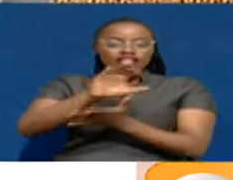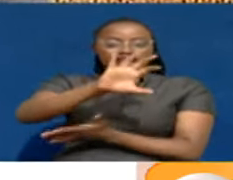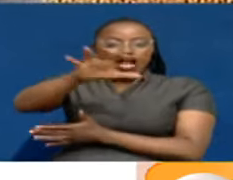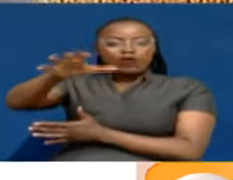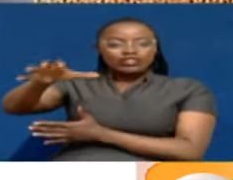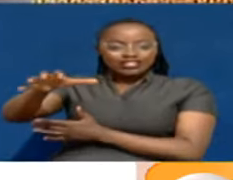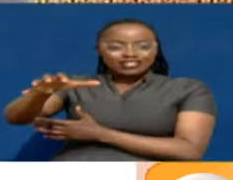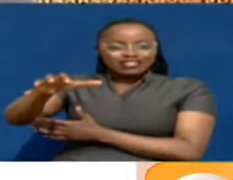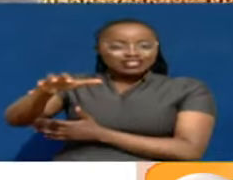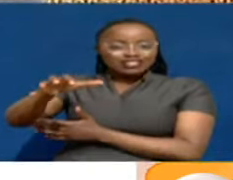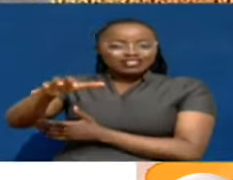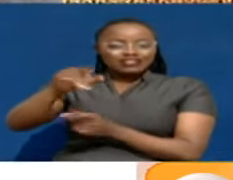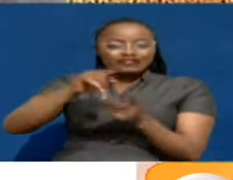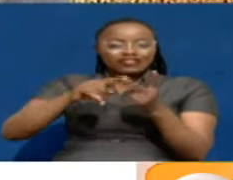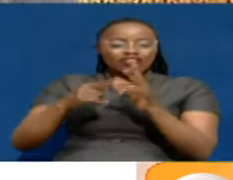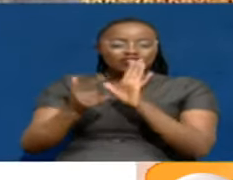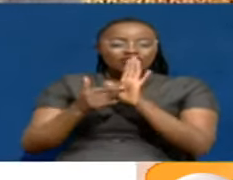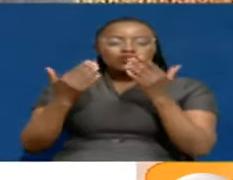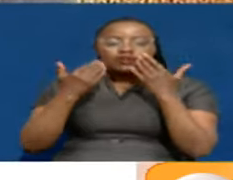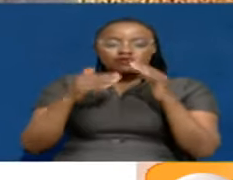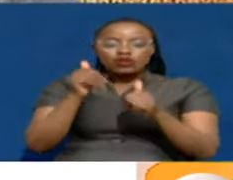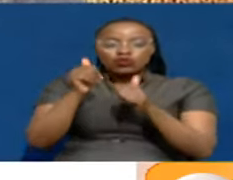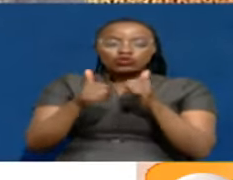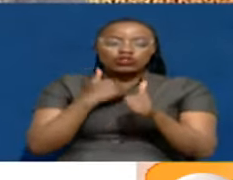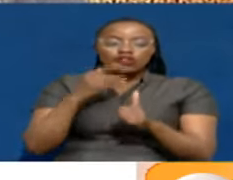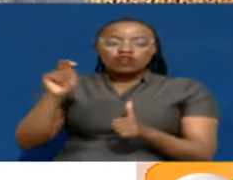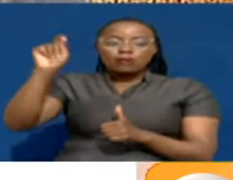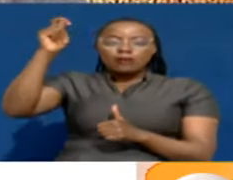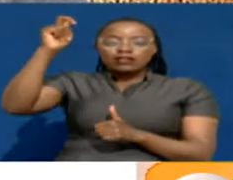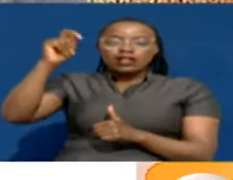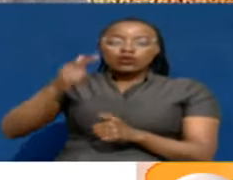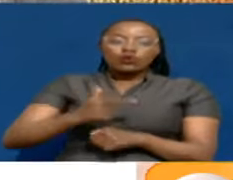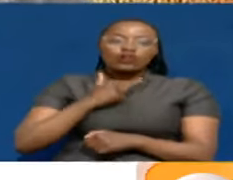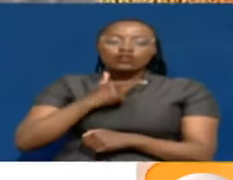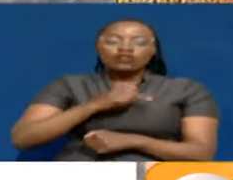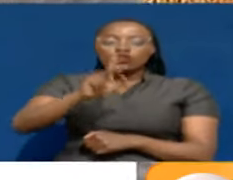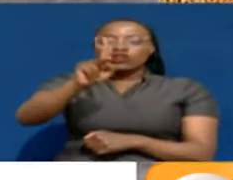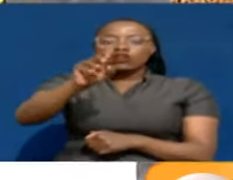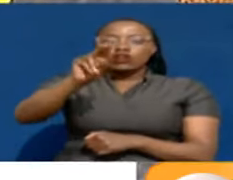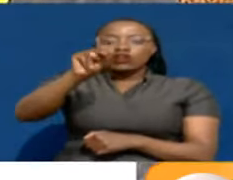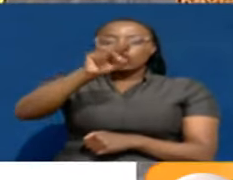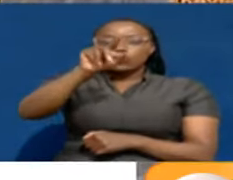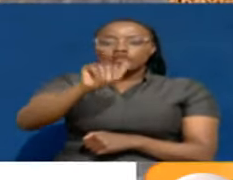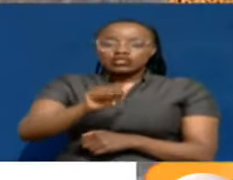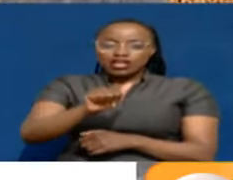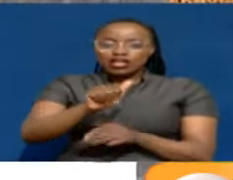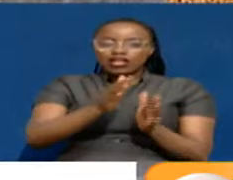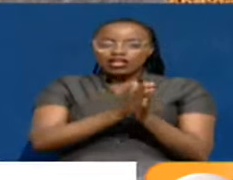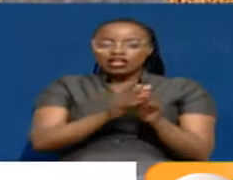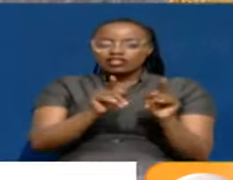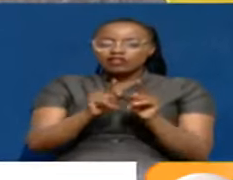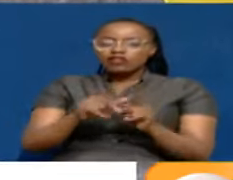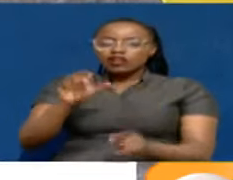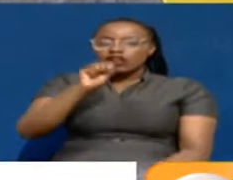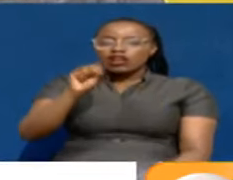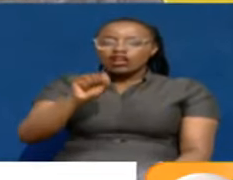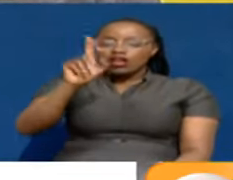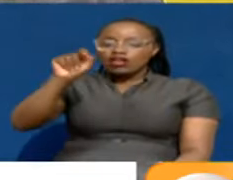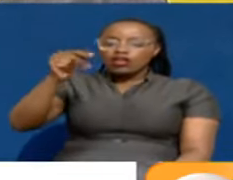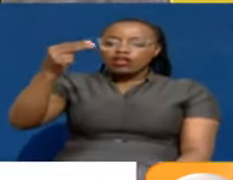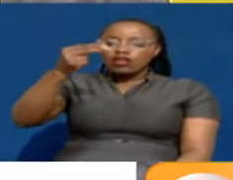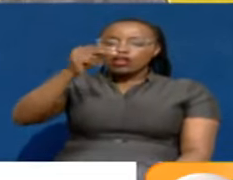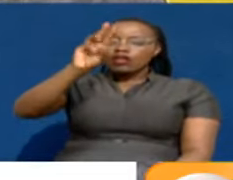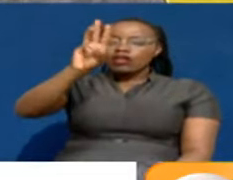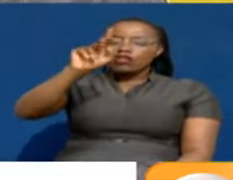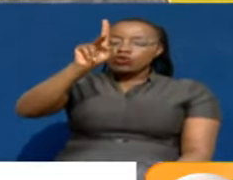is every indication that we have that the president will visit Konza, then he'll visit Thwake, but there is quite